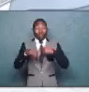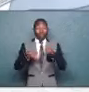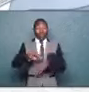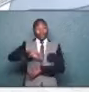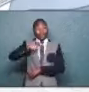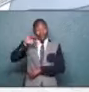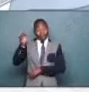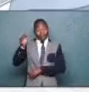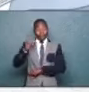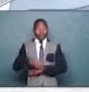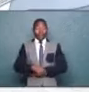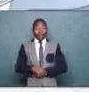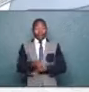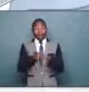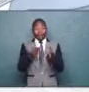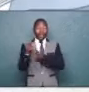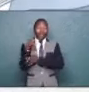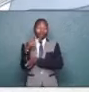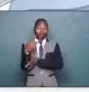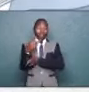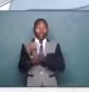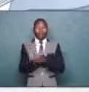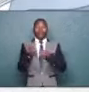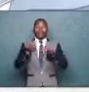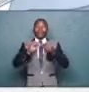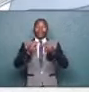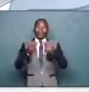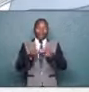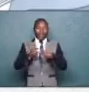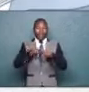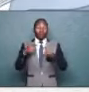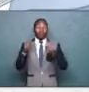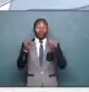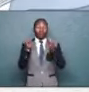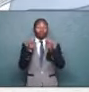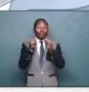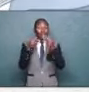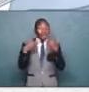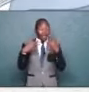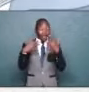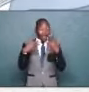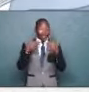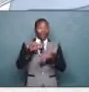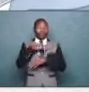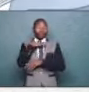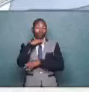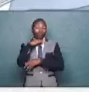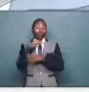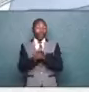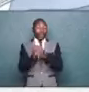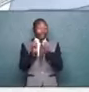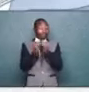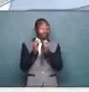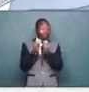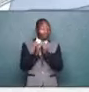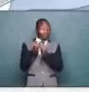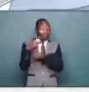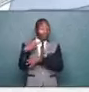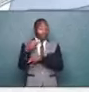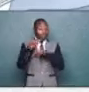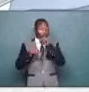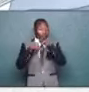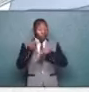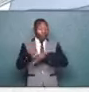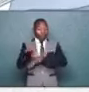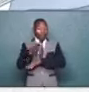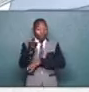Mulanje. Phase 2 will take place from 9th to 22nd November 2024 in